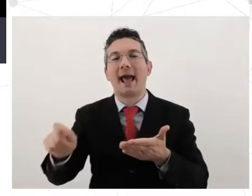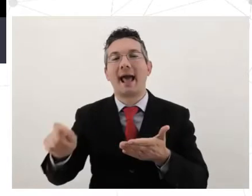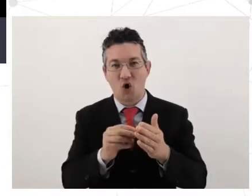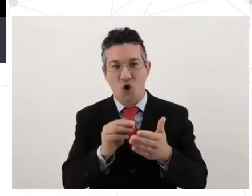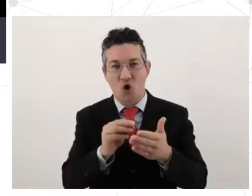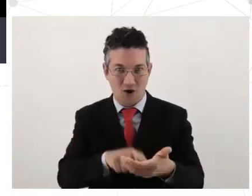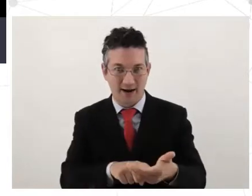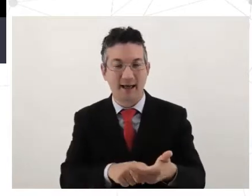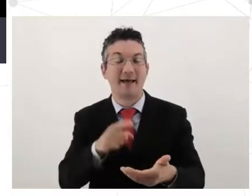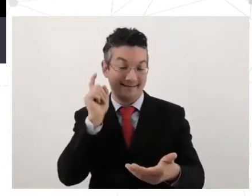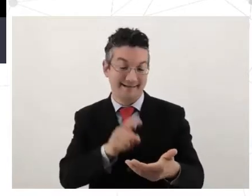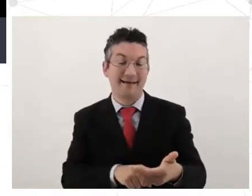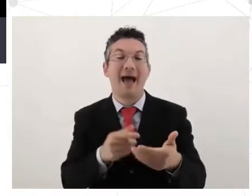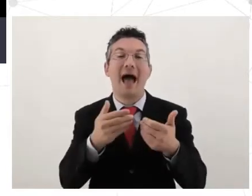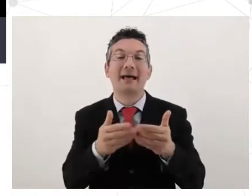6 lanes of traffic.